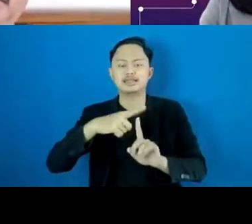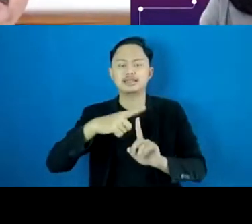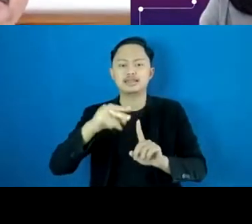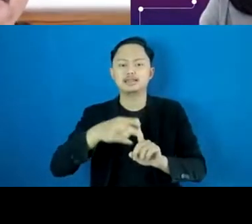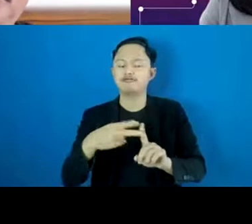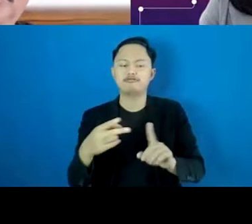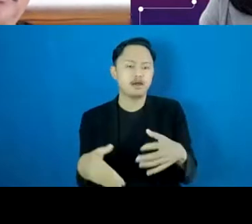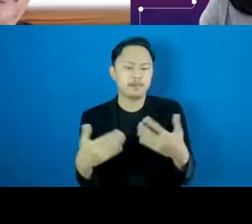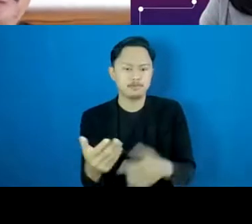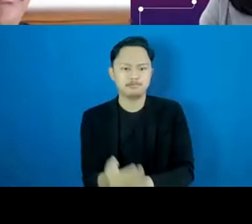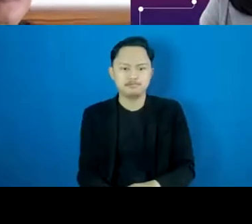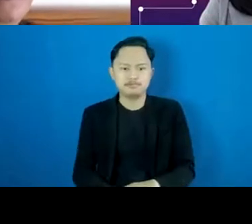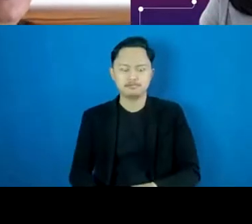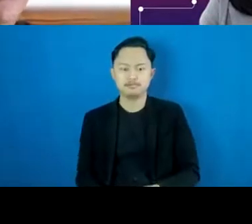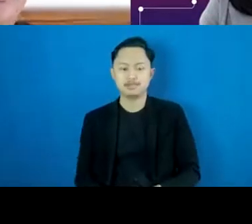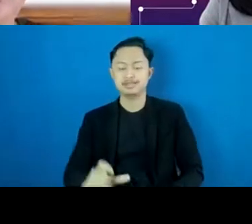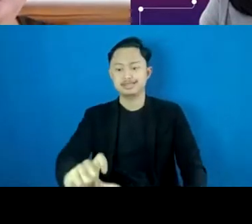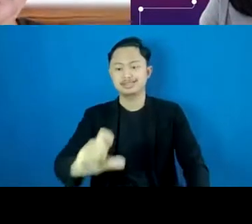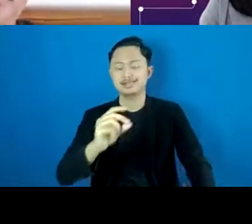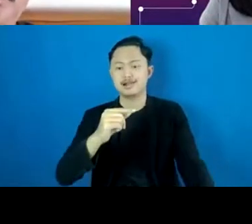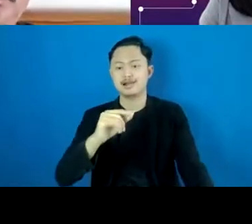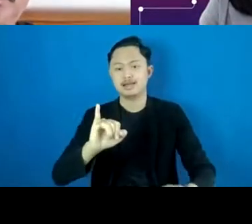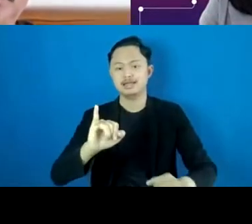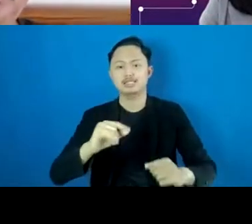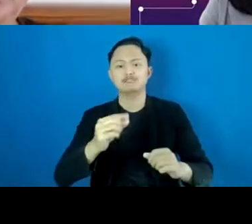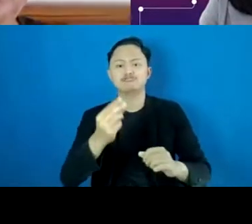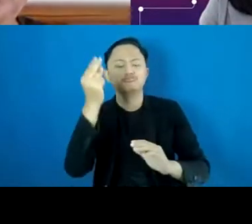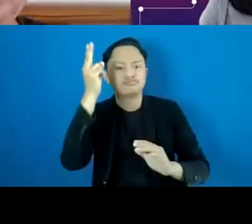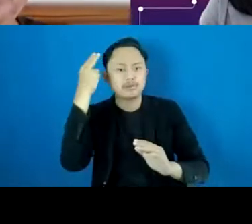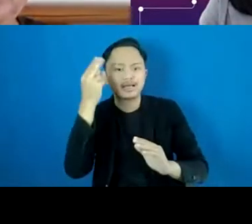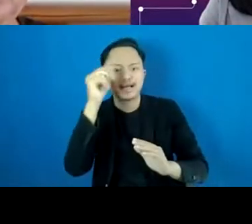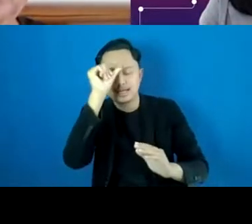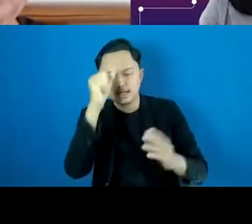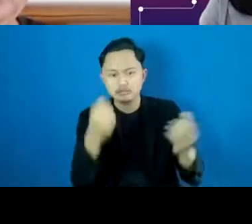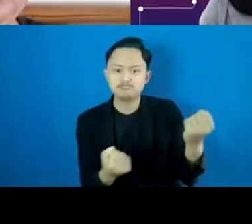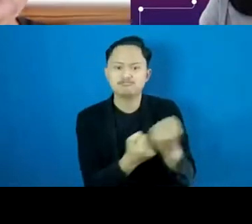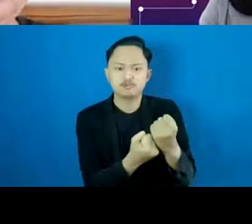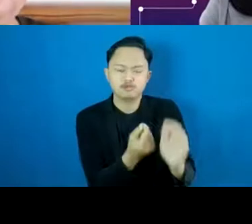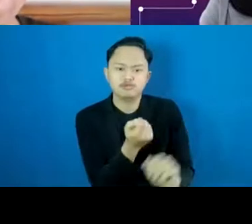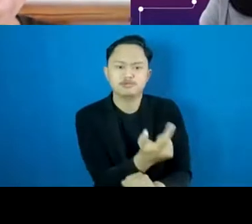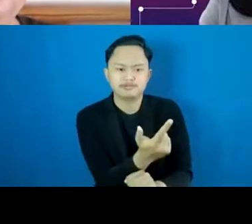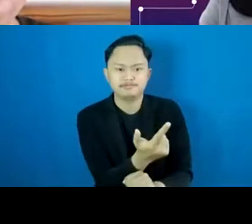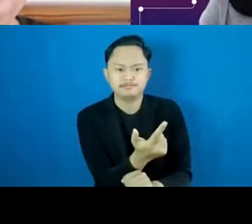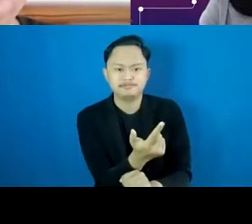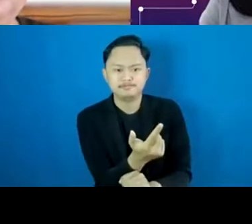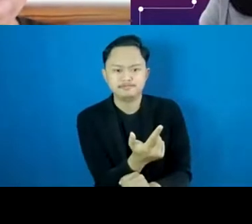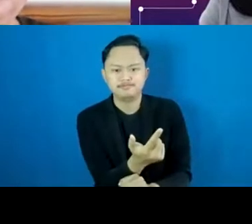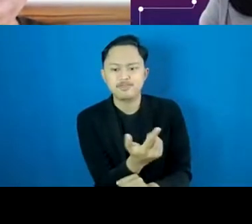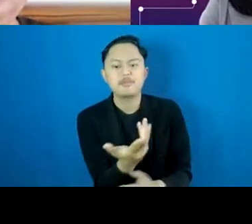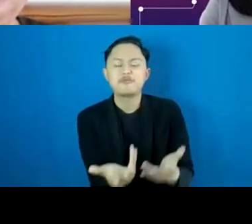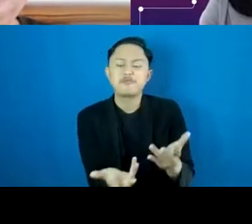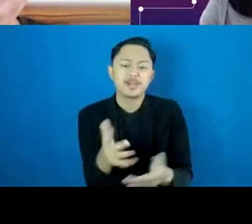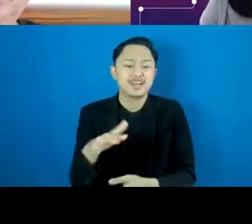one CRINR subsidy is given by the Indian government, and it depends upon the per day coverage. We